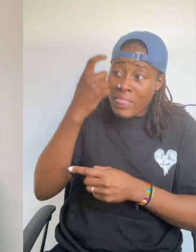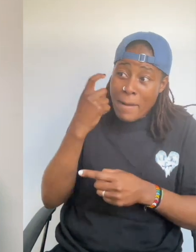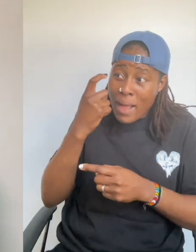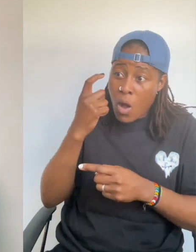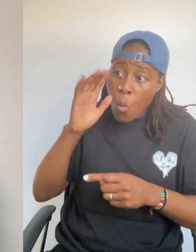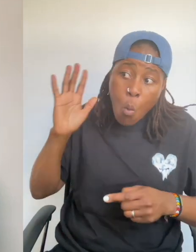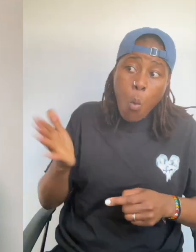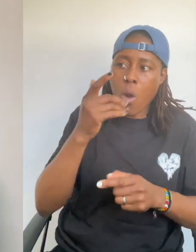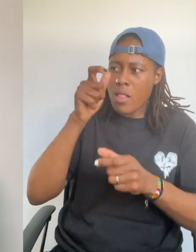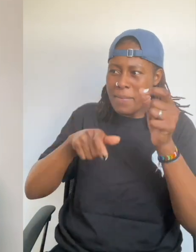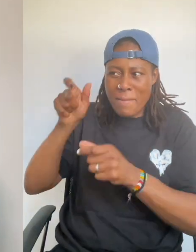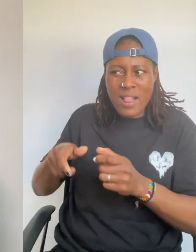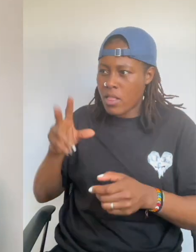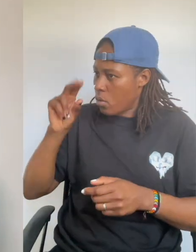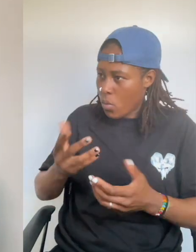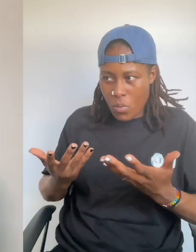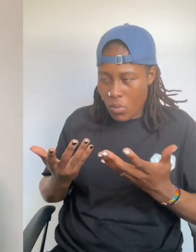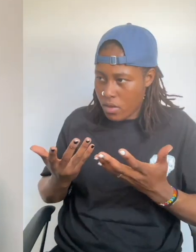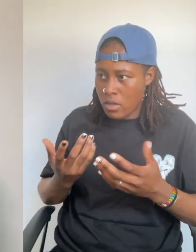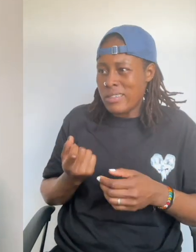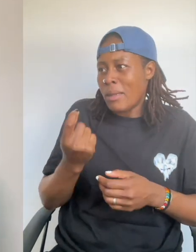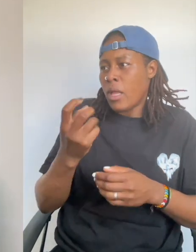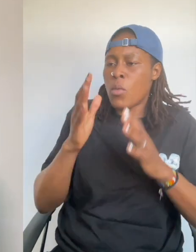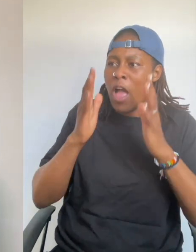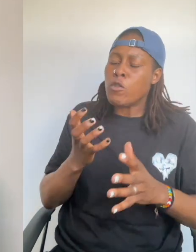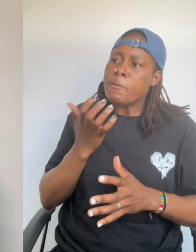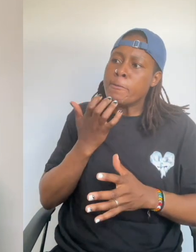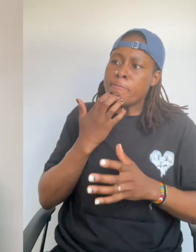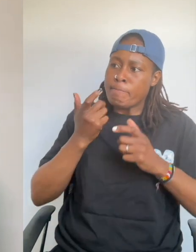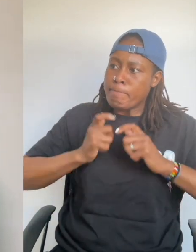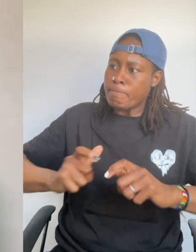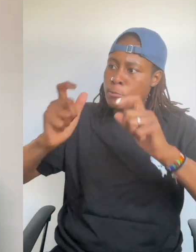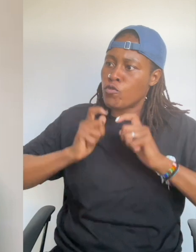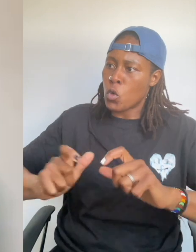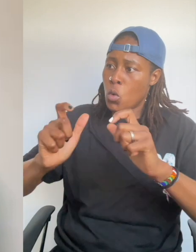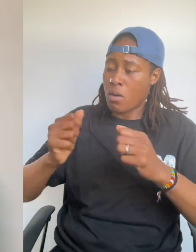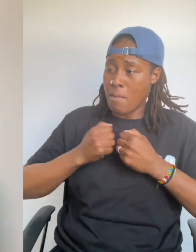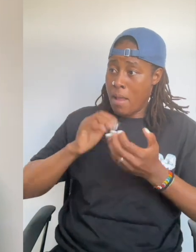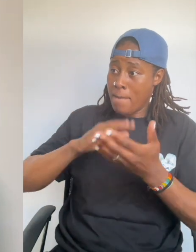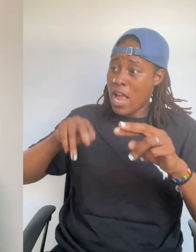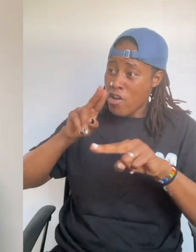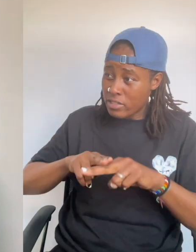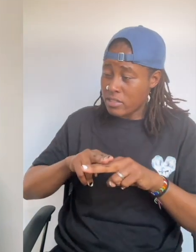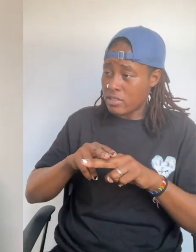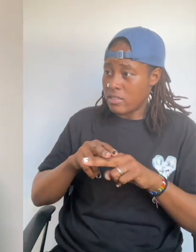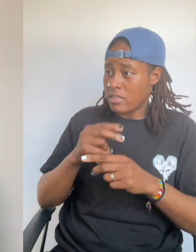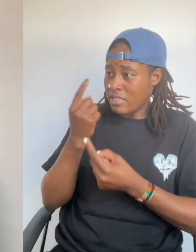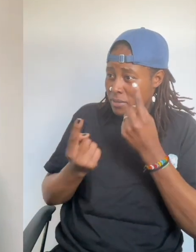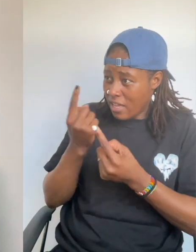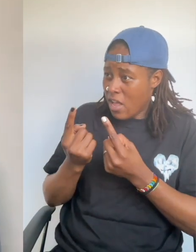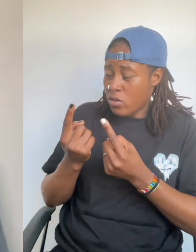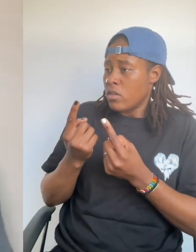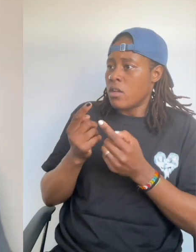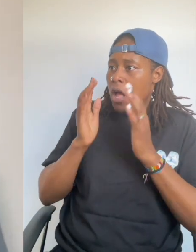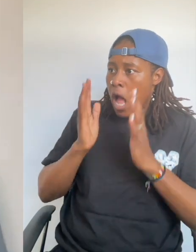of everybody. And sometimes you just got to push through it. My parents are just, people that have